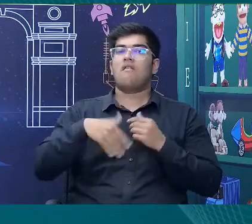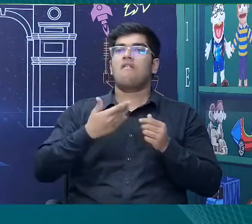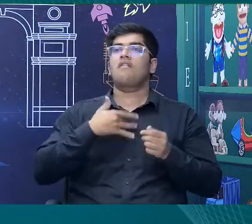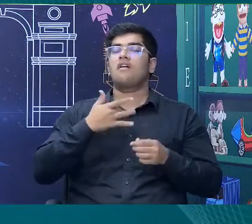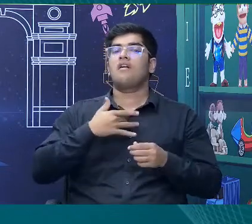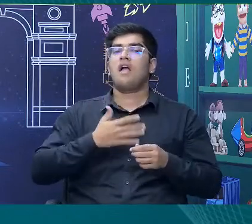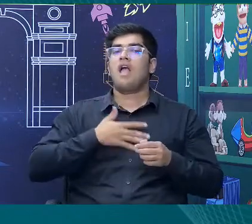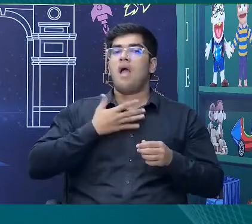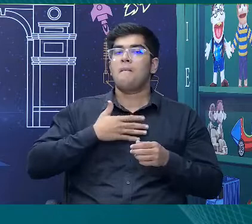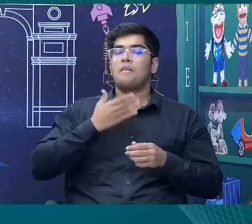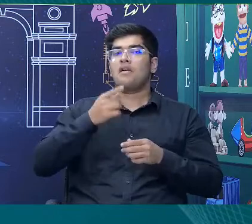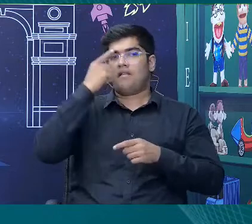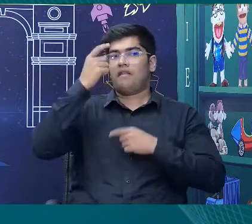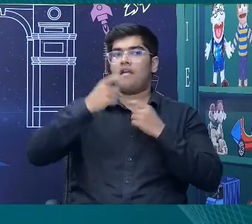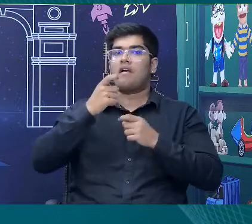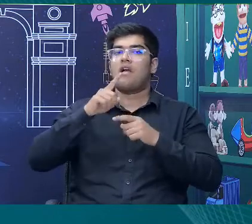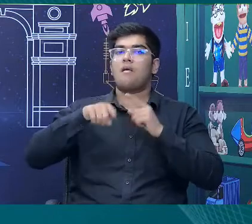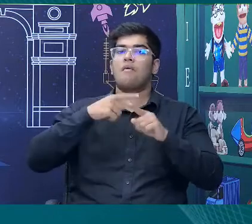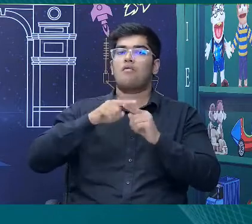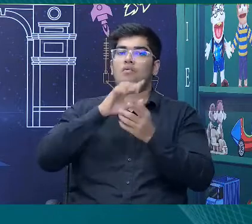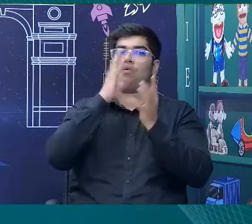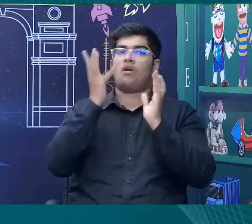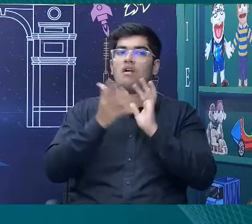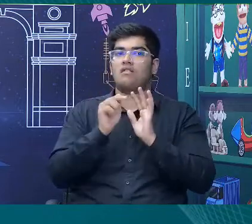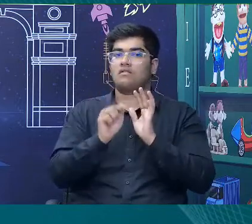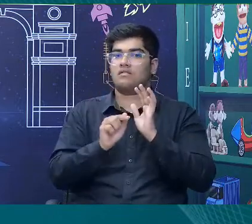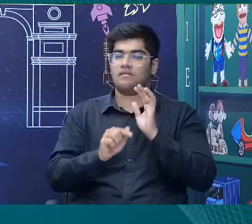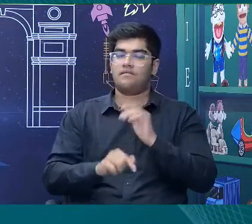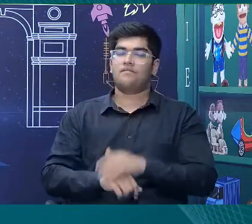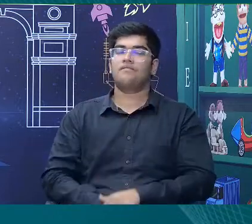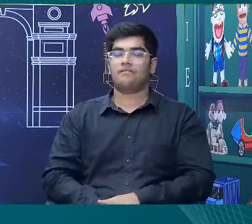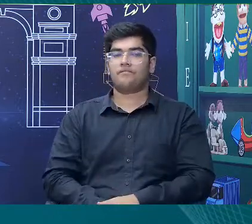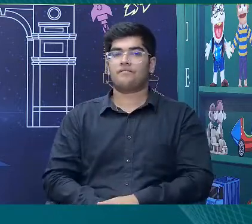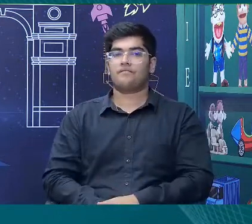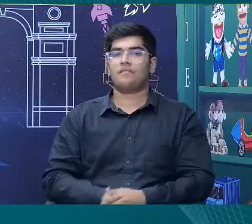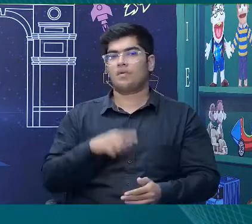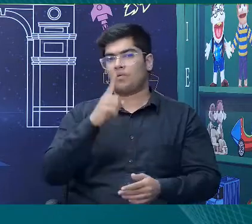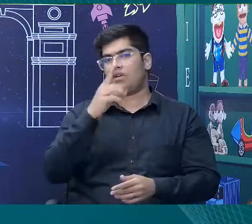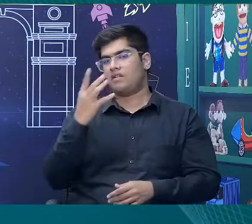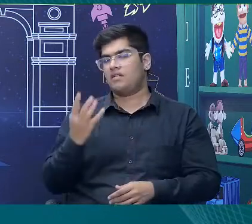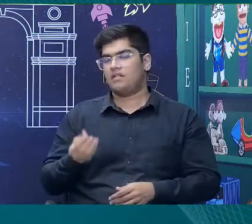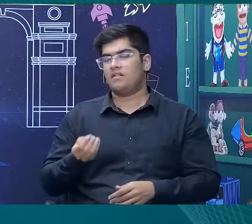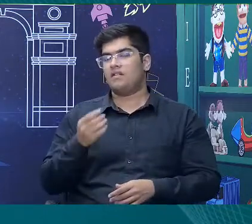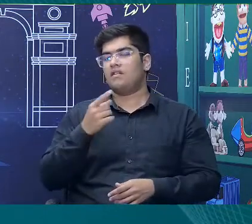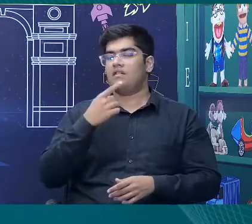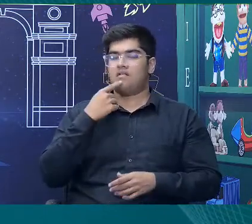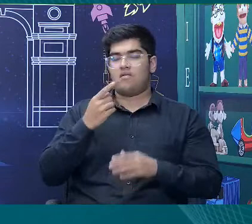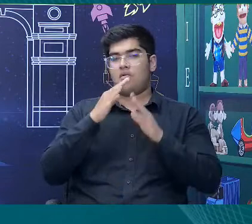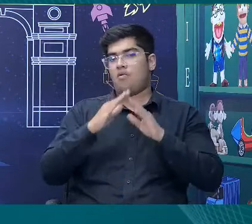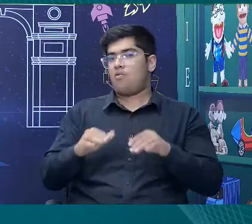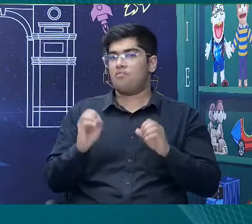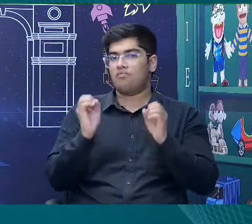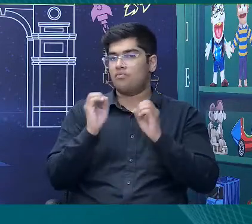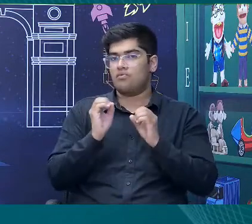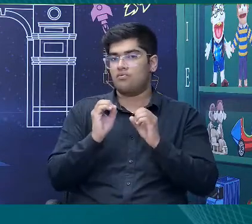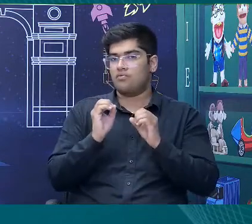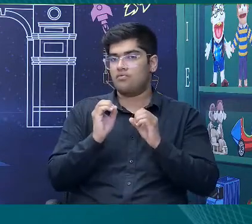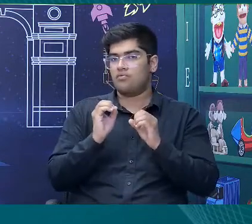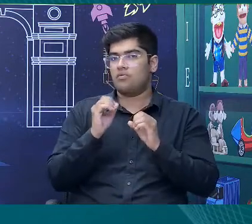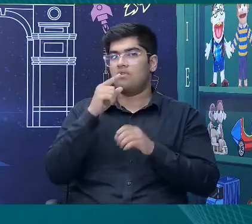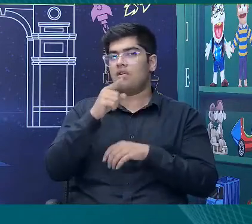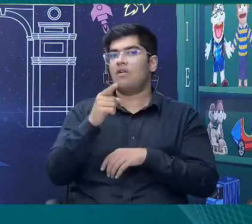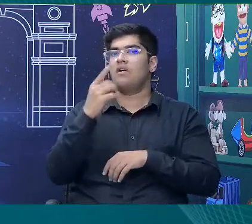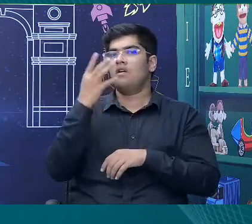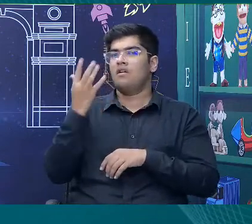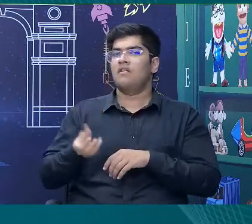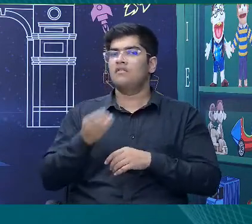to think of the world in this way. Yeah. So one evening, he has no home, we have repeatedly said that. One evening, he was looking